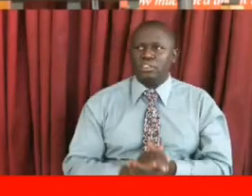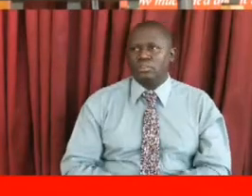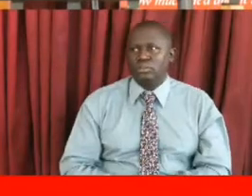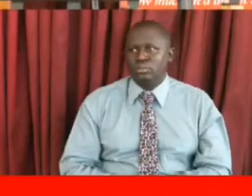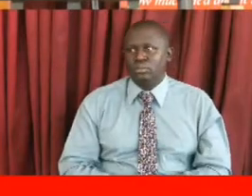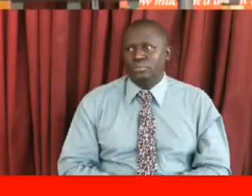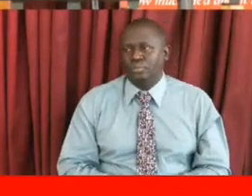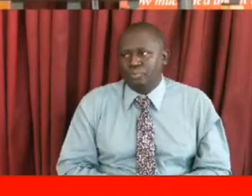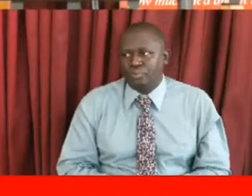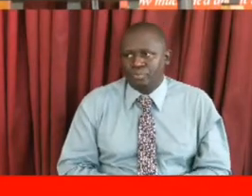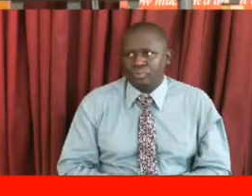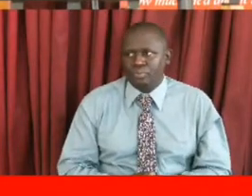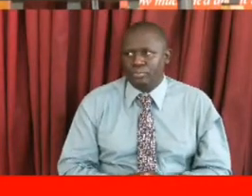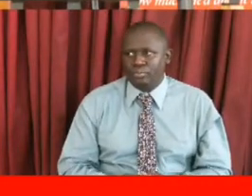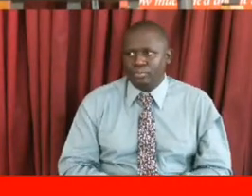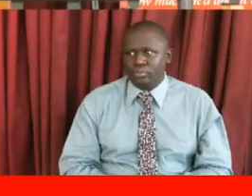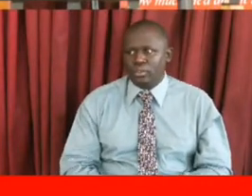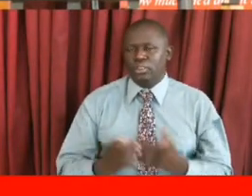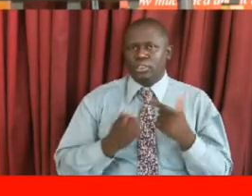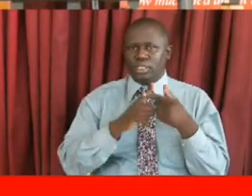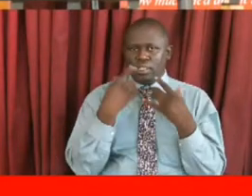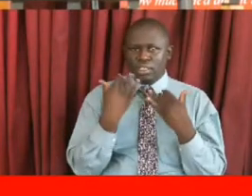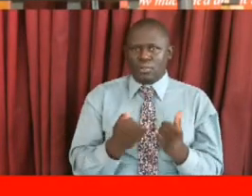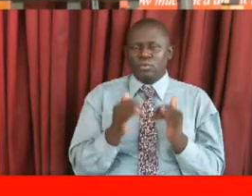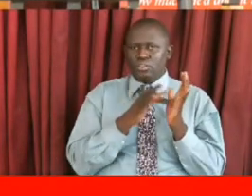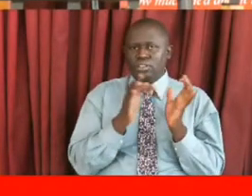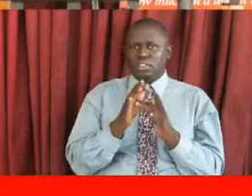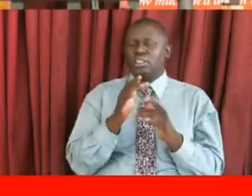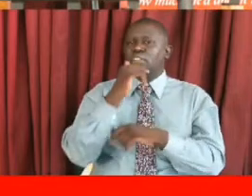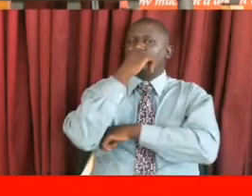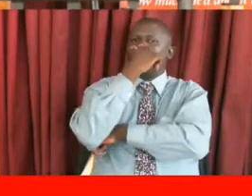presence amen then he's wondering